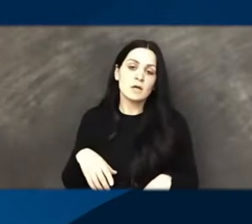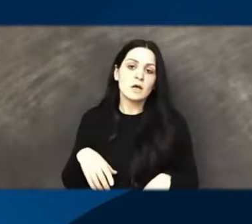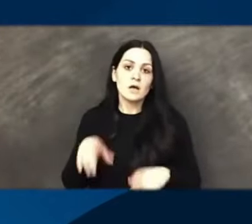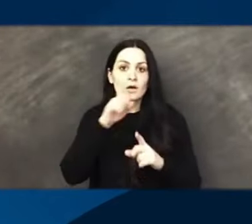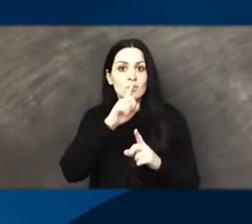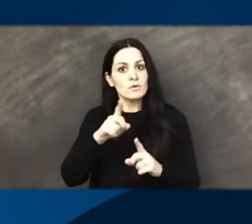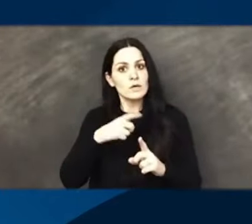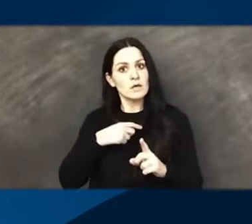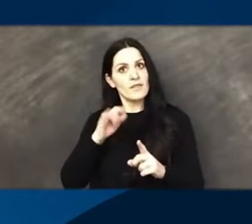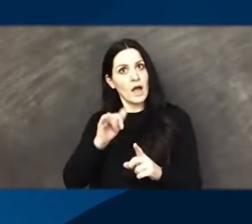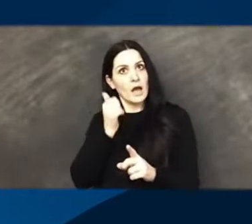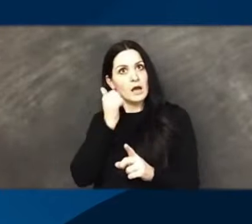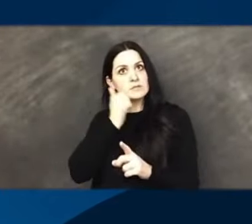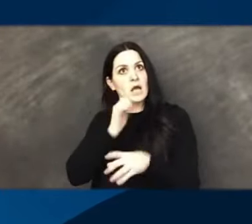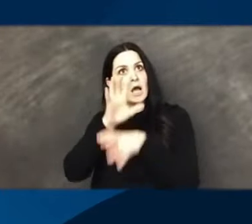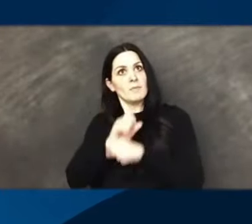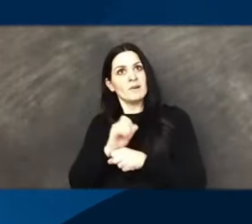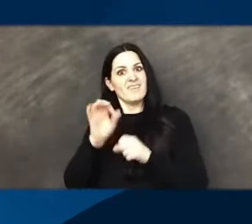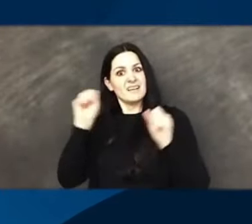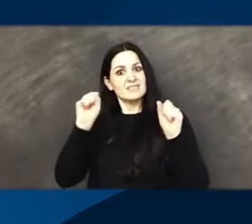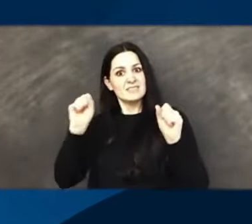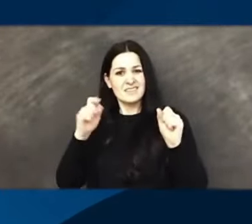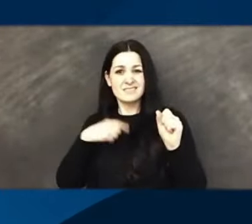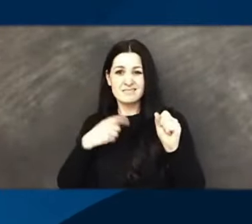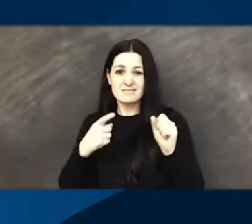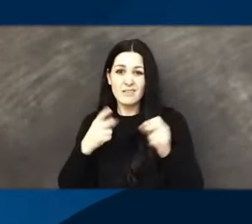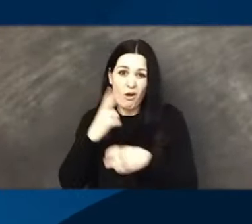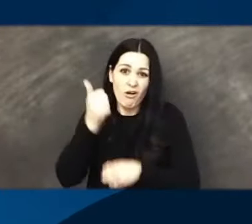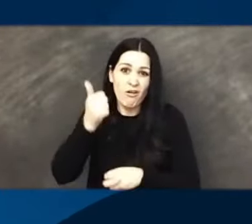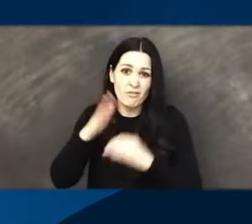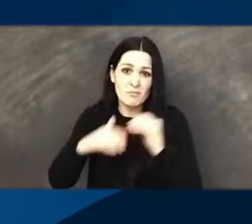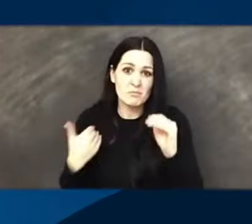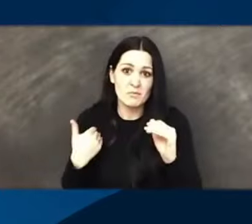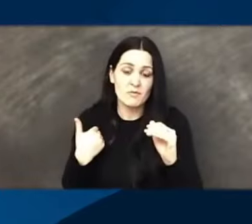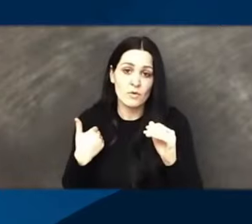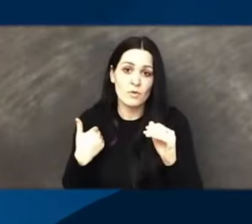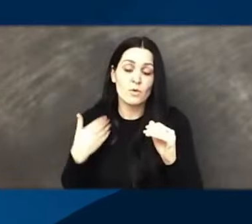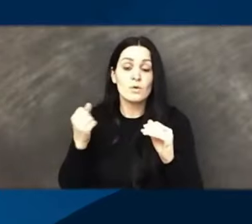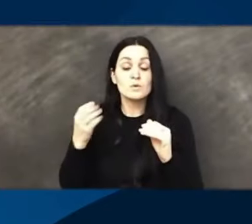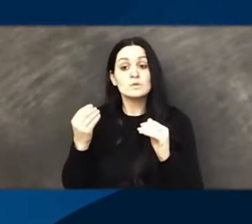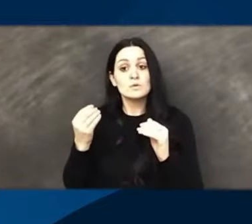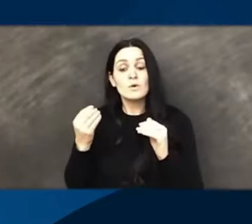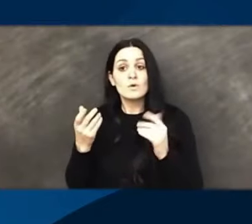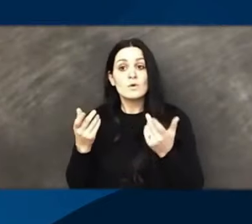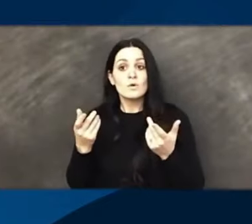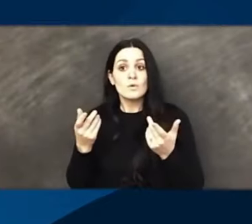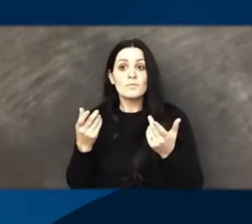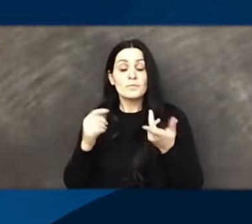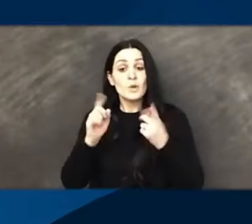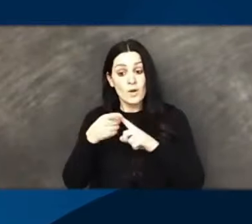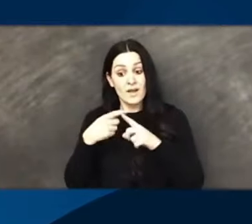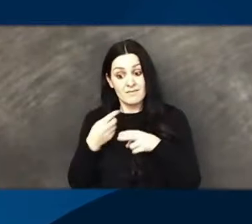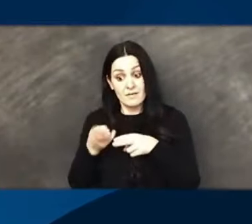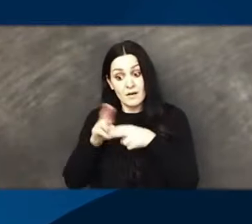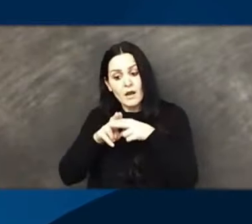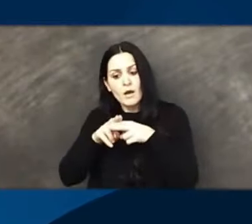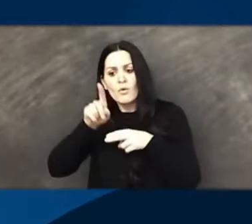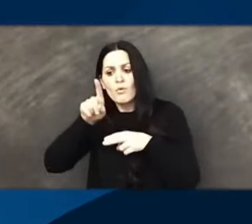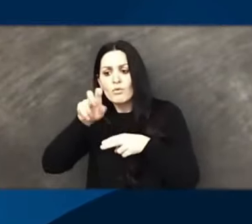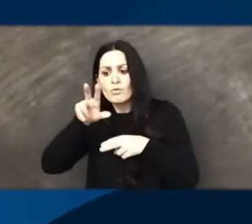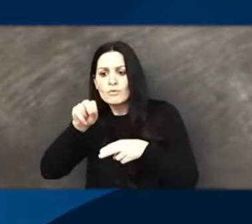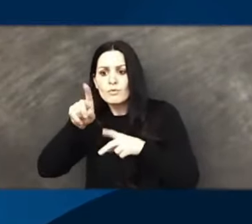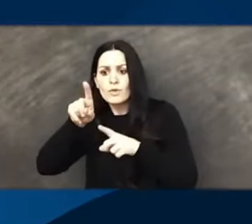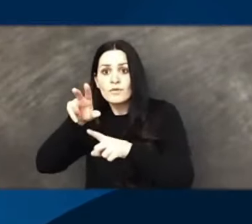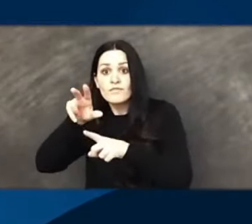And when the weight is going up, the blood pressure is going up, it's an opportunity to change one's lifestyle. And I often advise